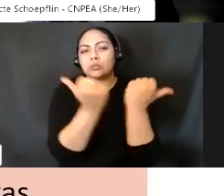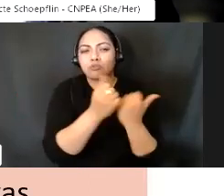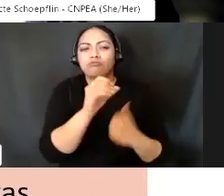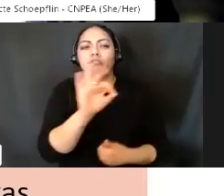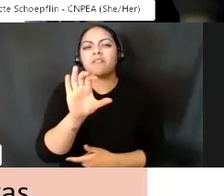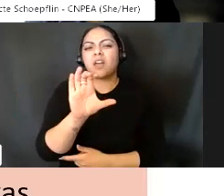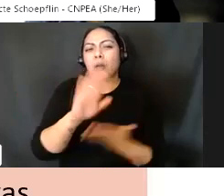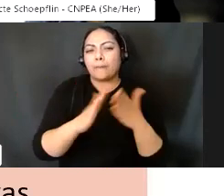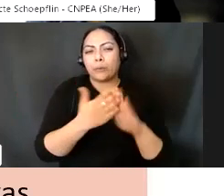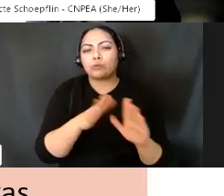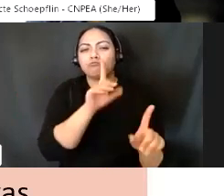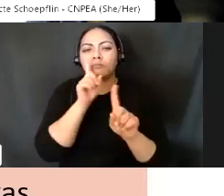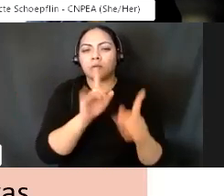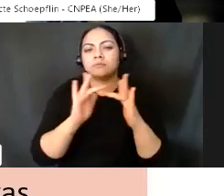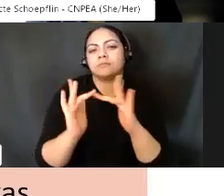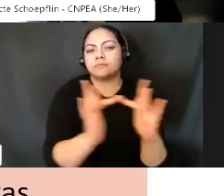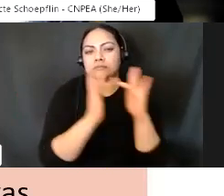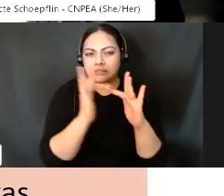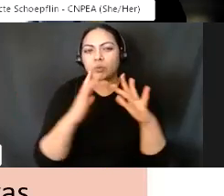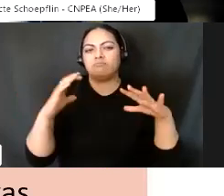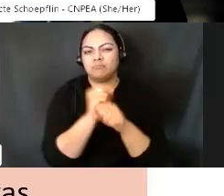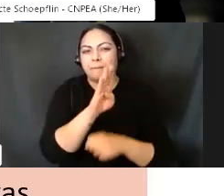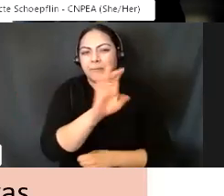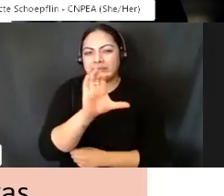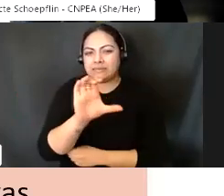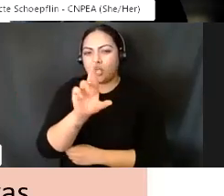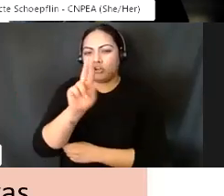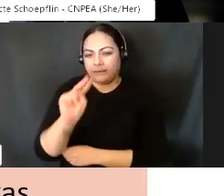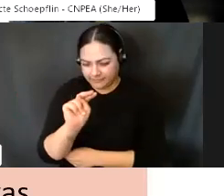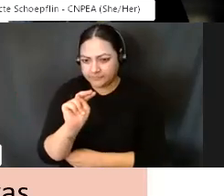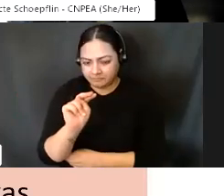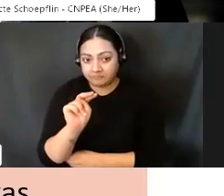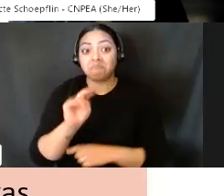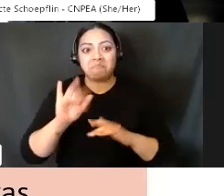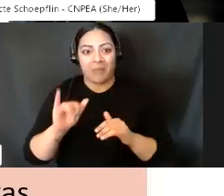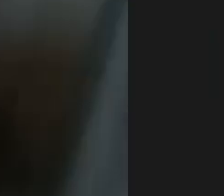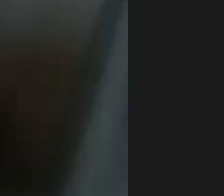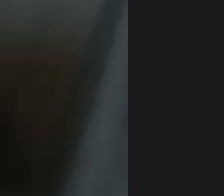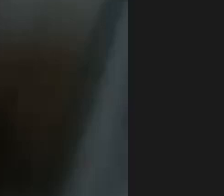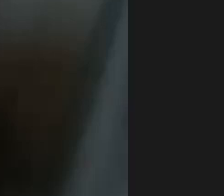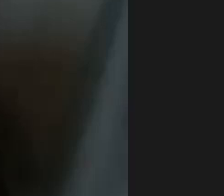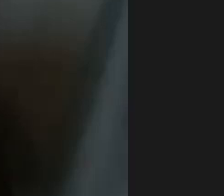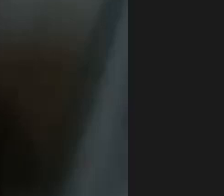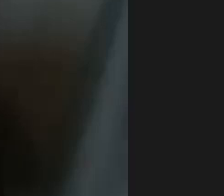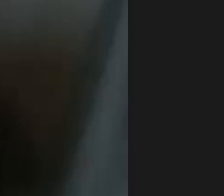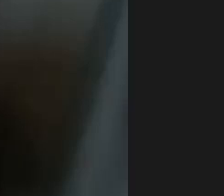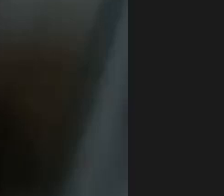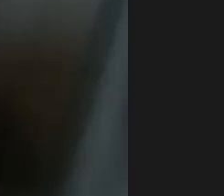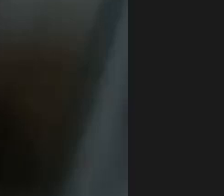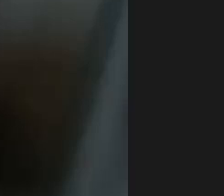BCCRN. Now that the introductions are done, I'm going to go off screen and let Margaret take over to talk